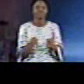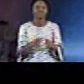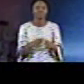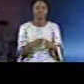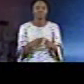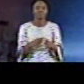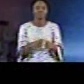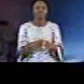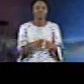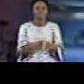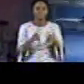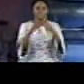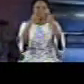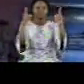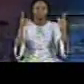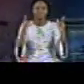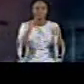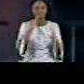is his compassion